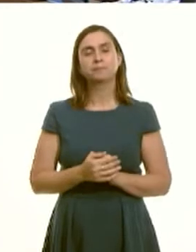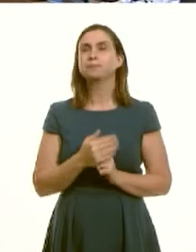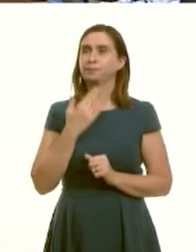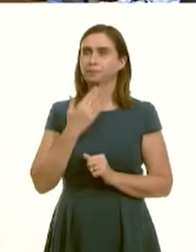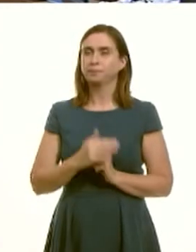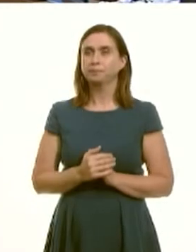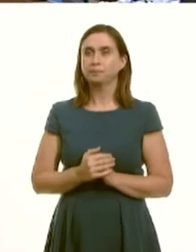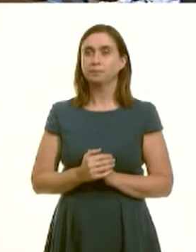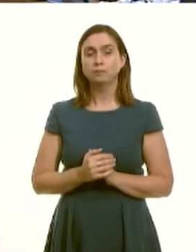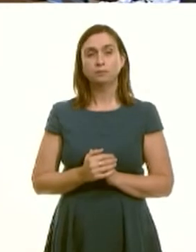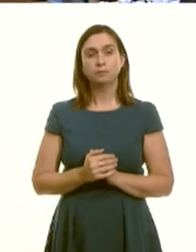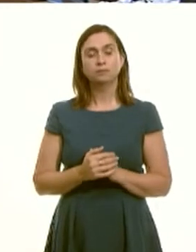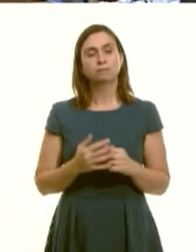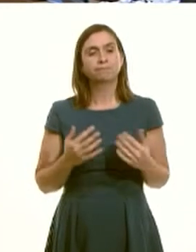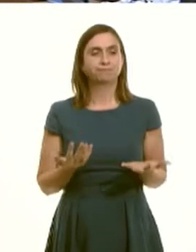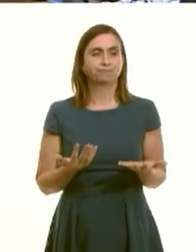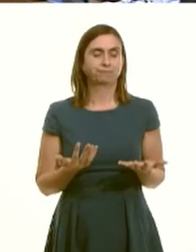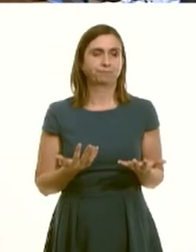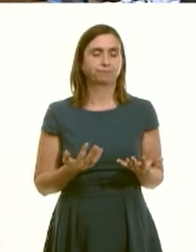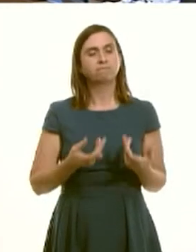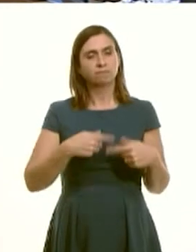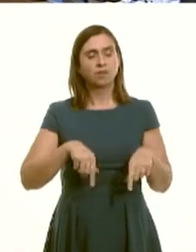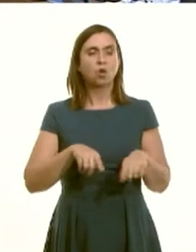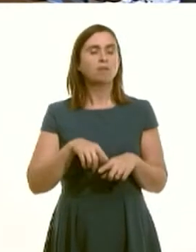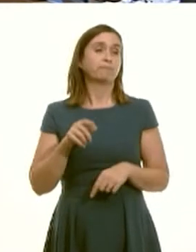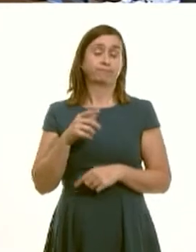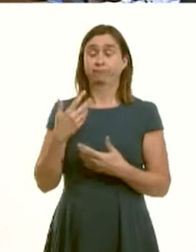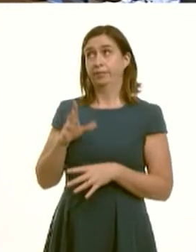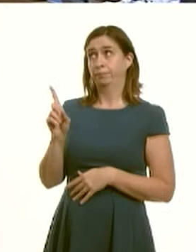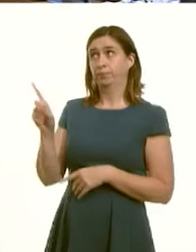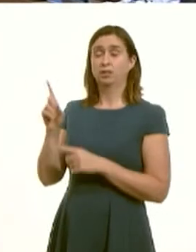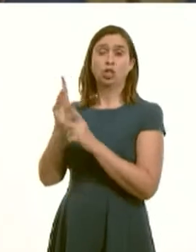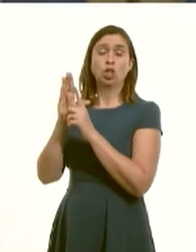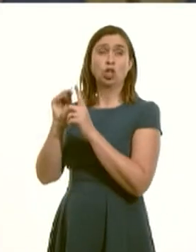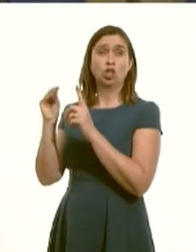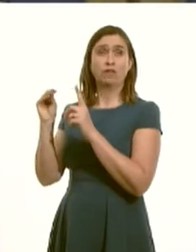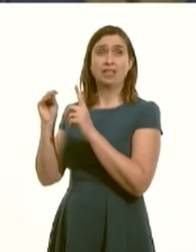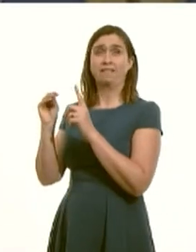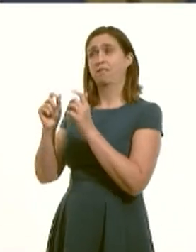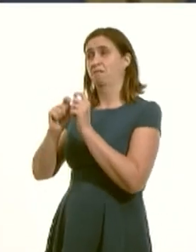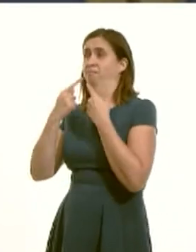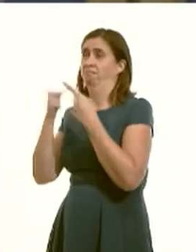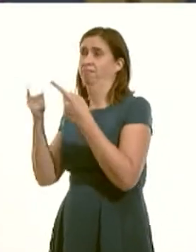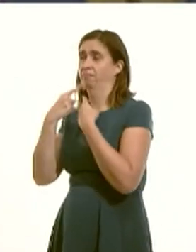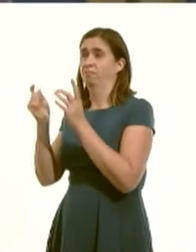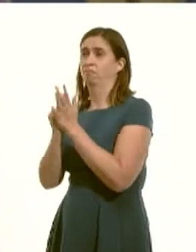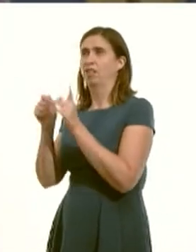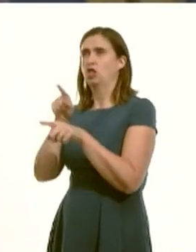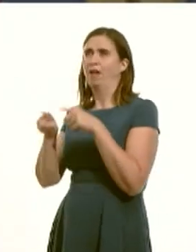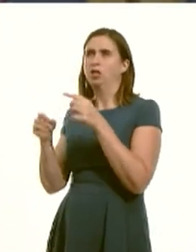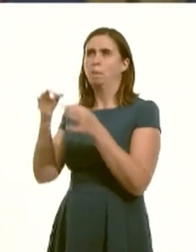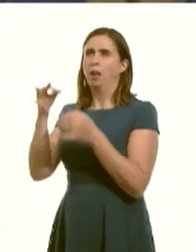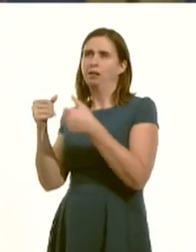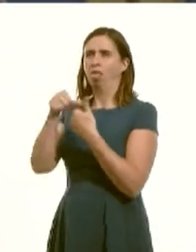Minister, neither of us will take pleasure in the Tory press trying to turn our health service into a political